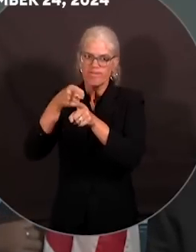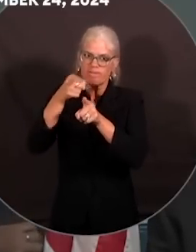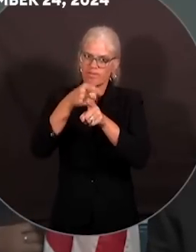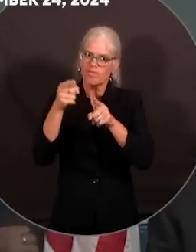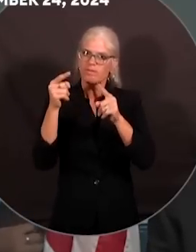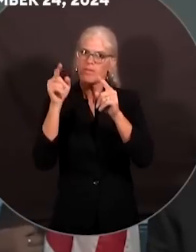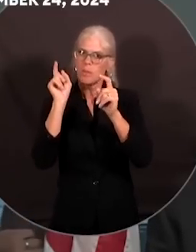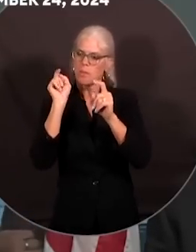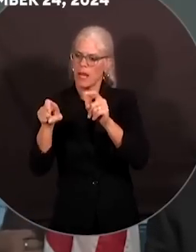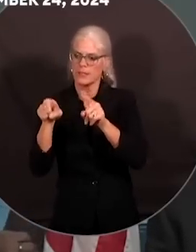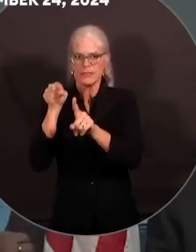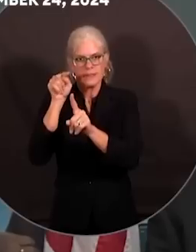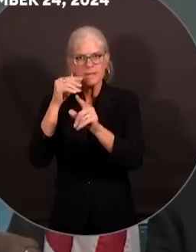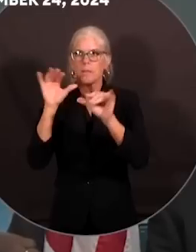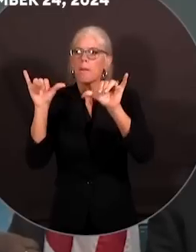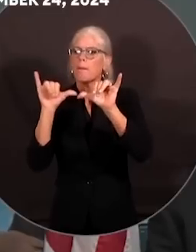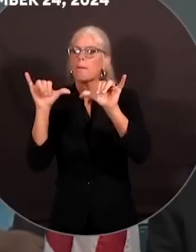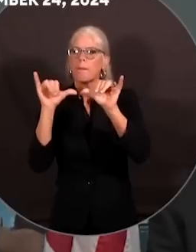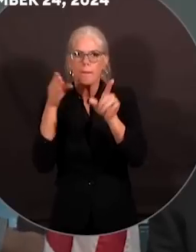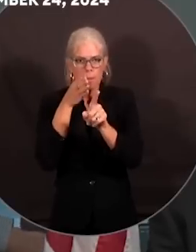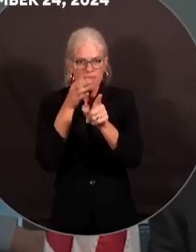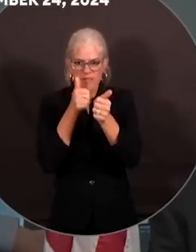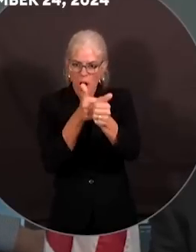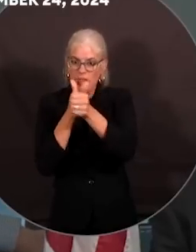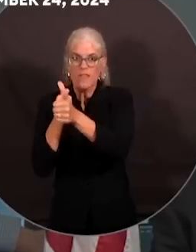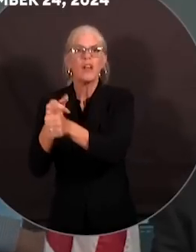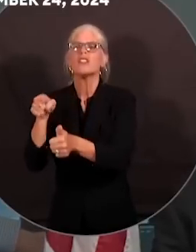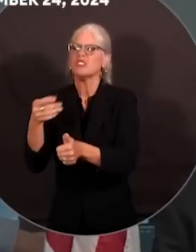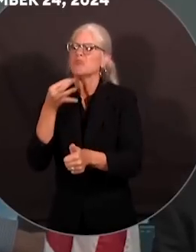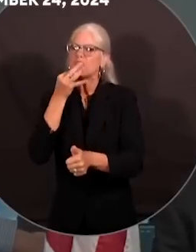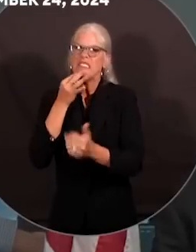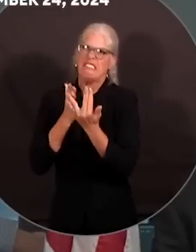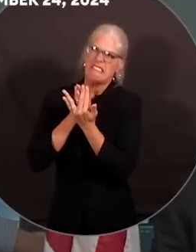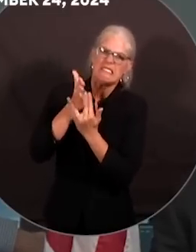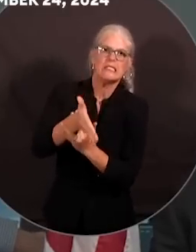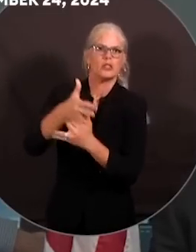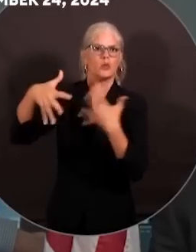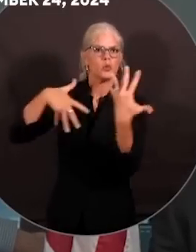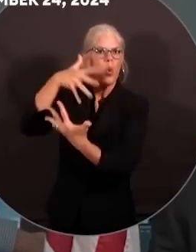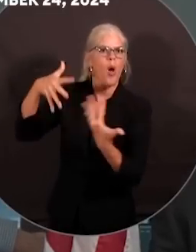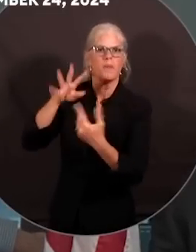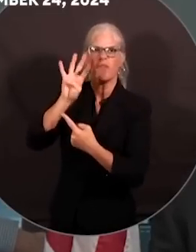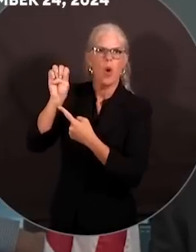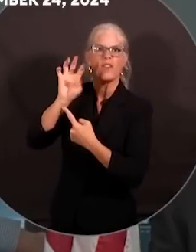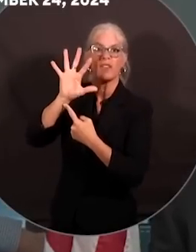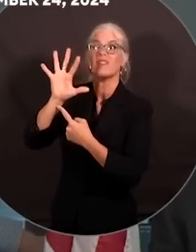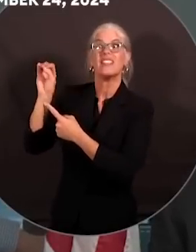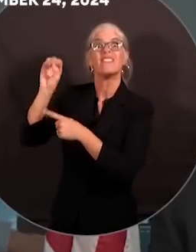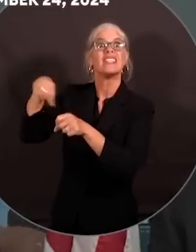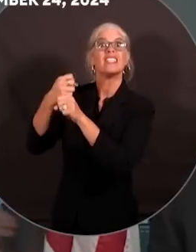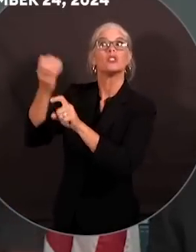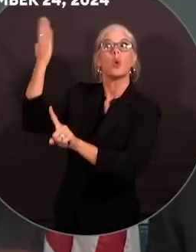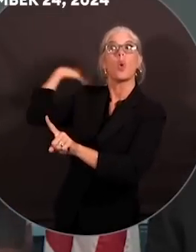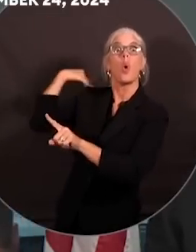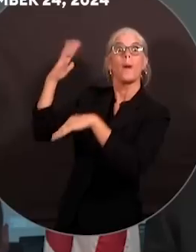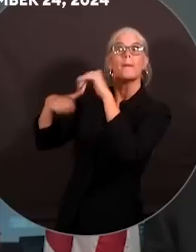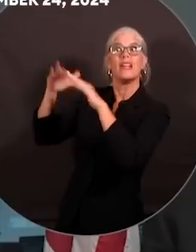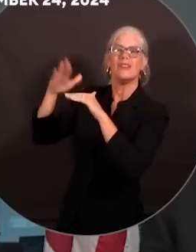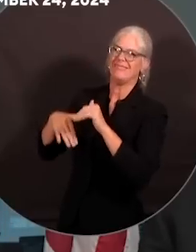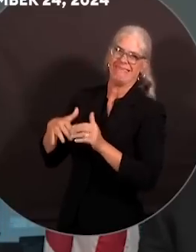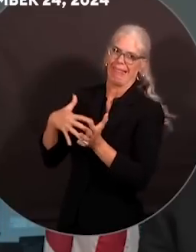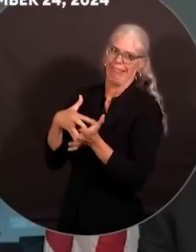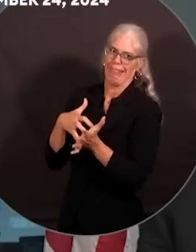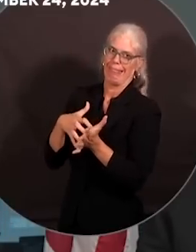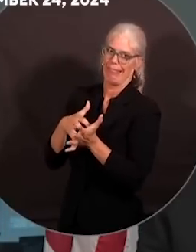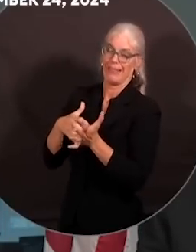the newer construction. I know there's buildings from 30, 40, 50 years ago, maybe not at the same specifications.